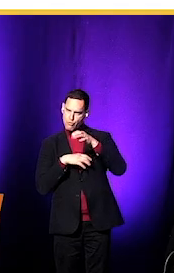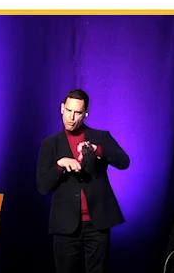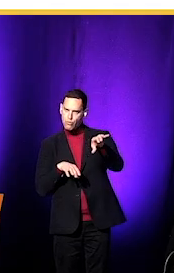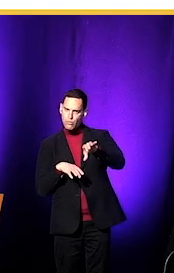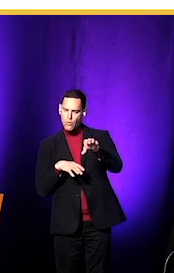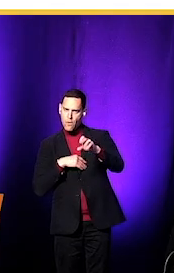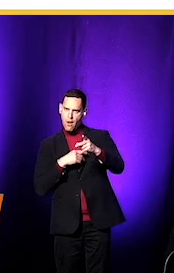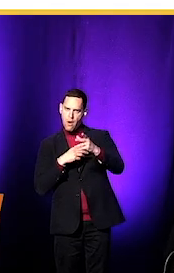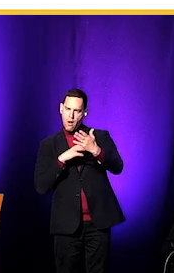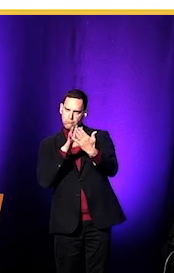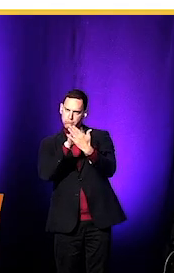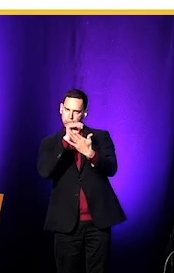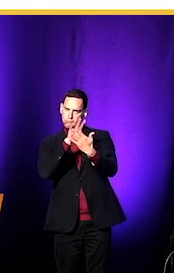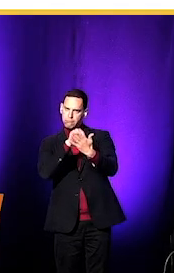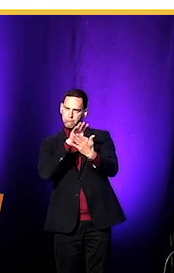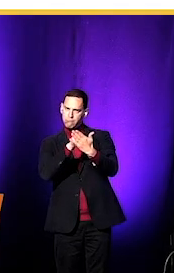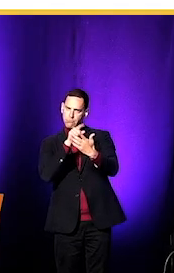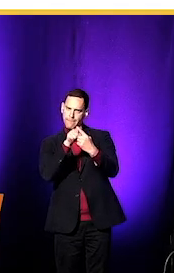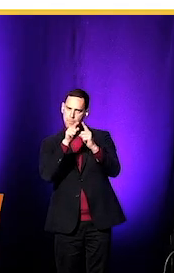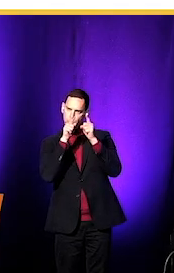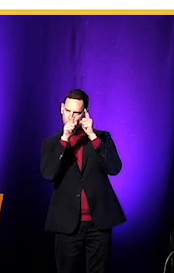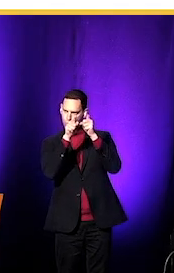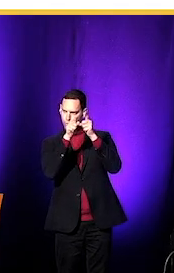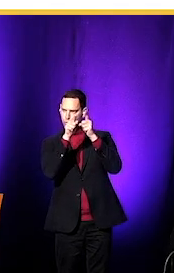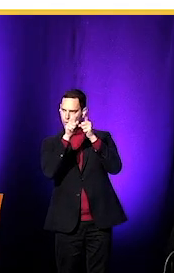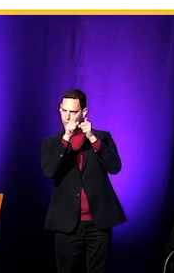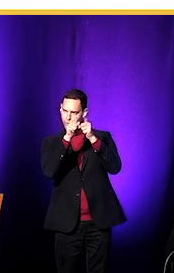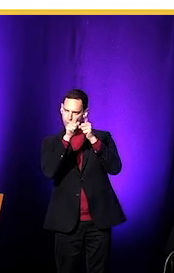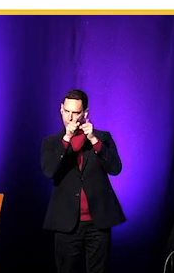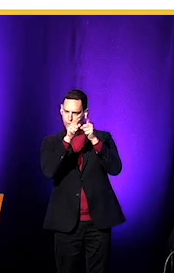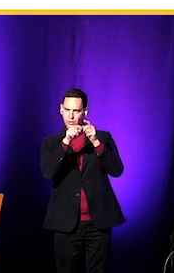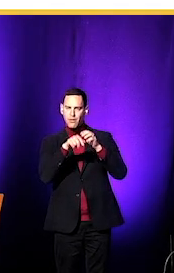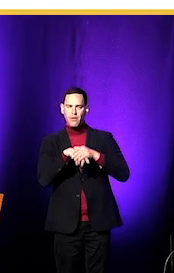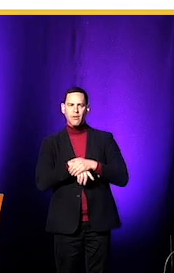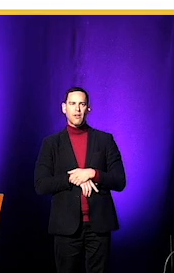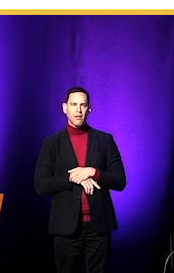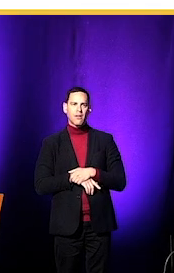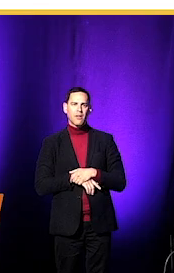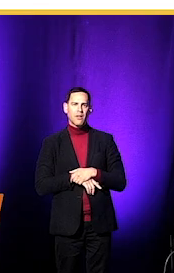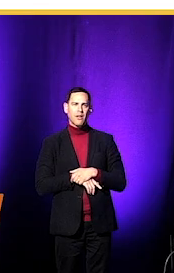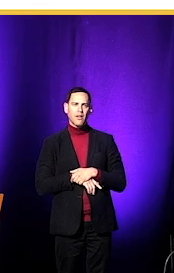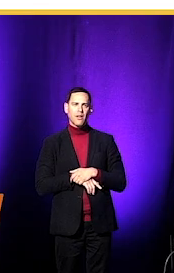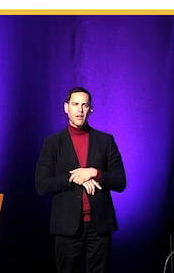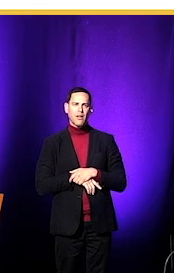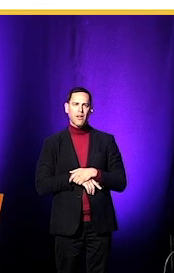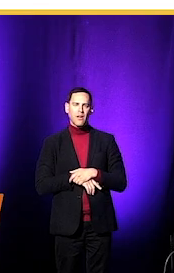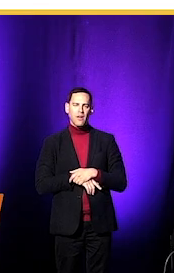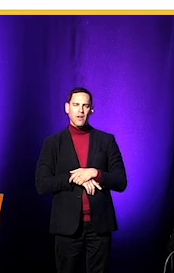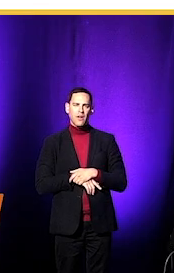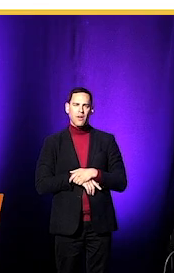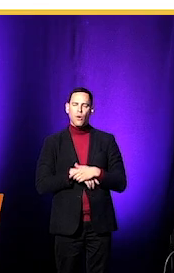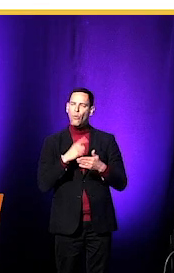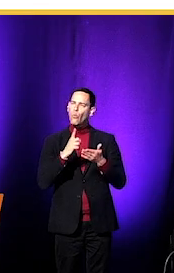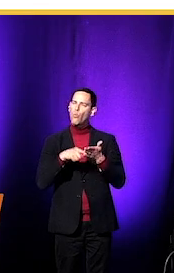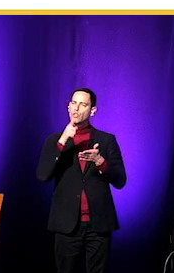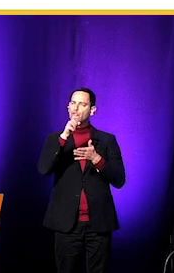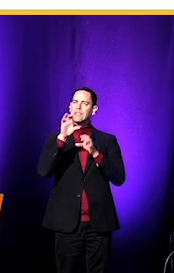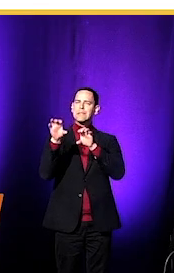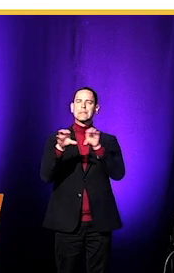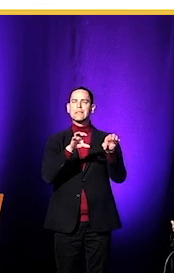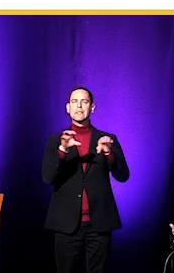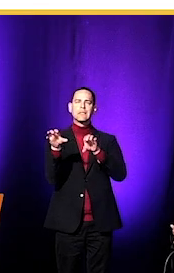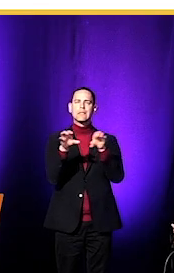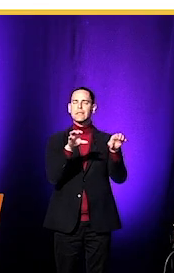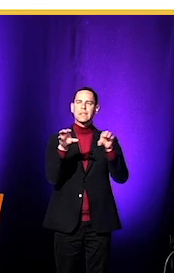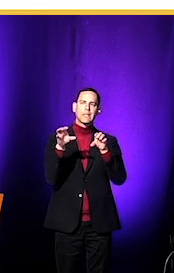always have been in both in opposition to, but also in a creation mode about a way